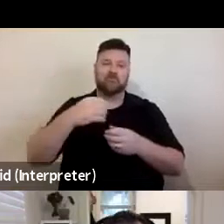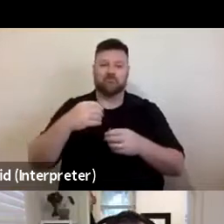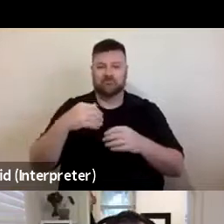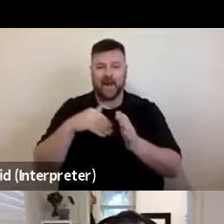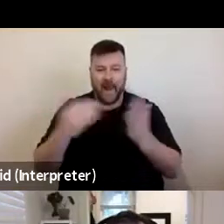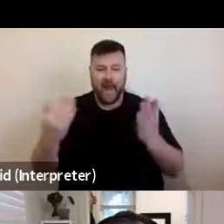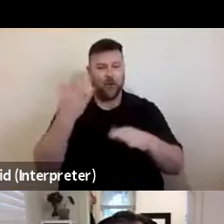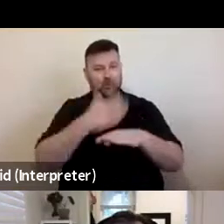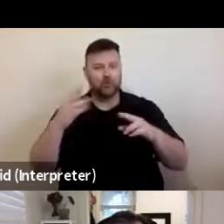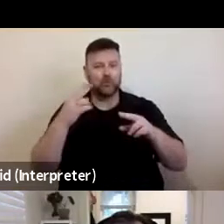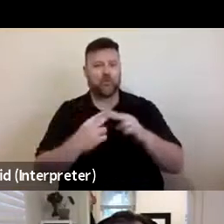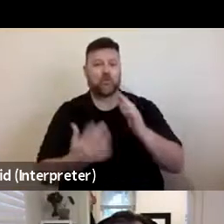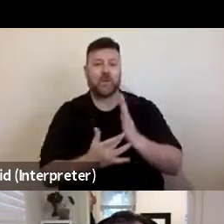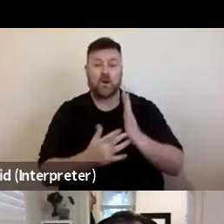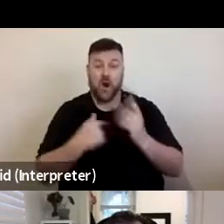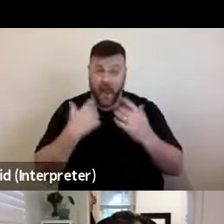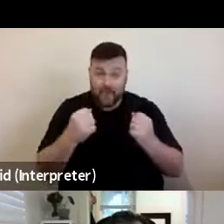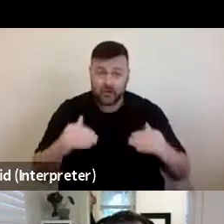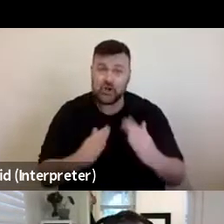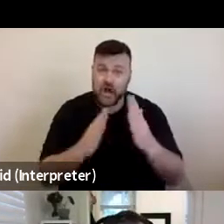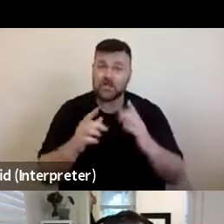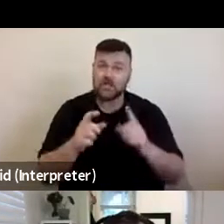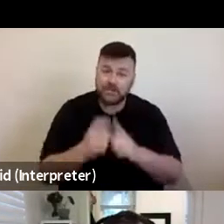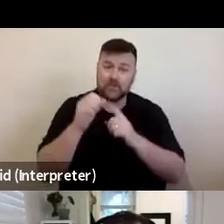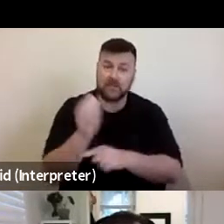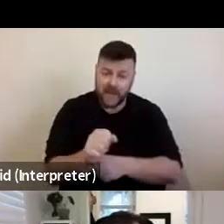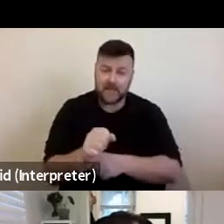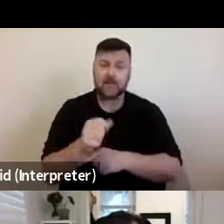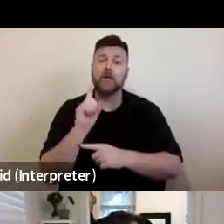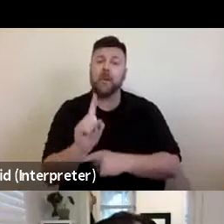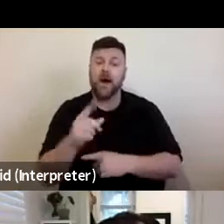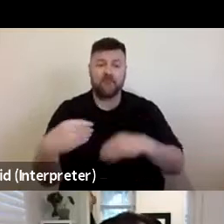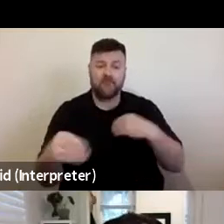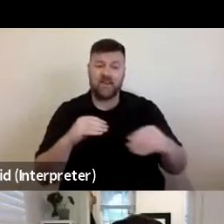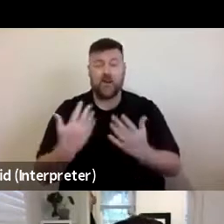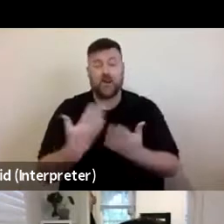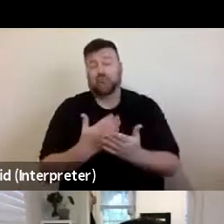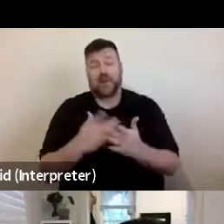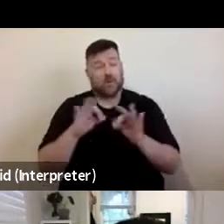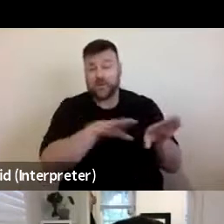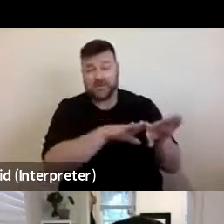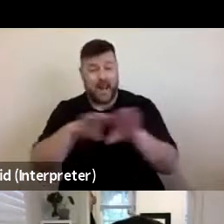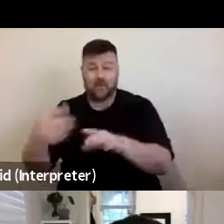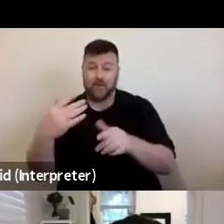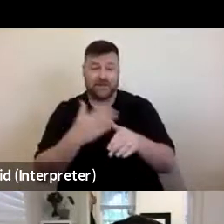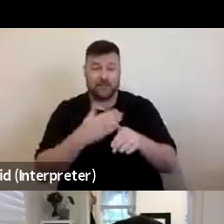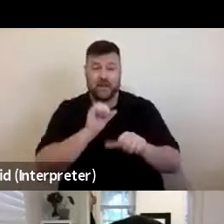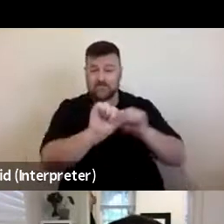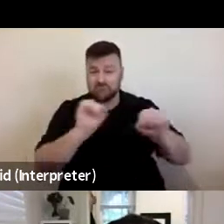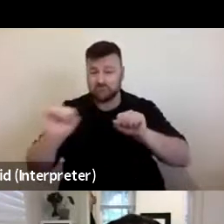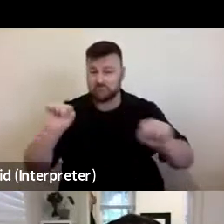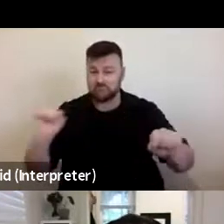That is challenging and great and flexible and depends on your circumstances. So Jackie's from Jackie